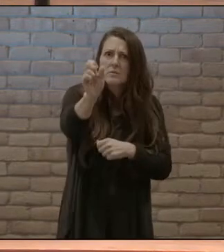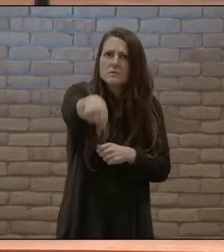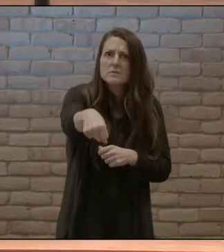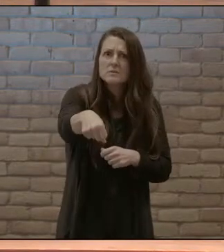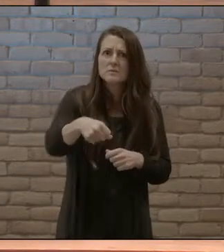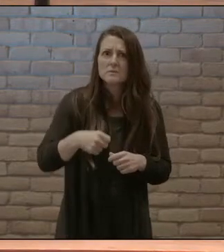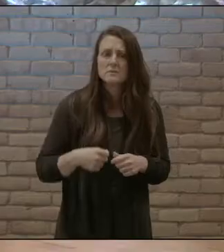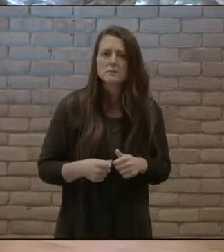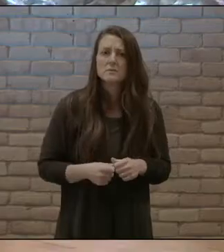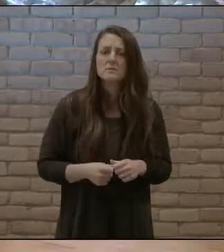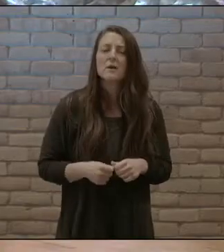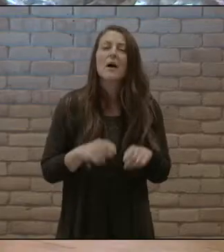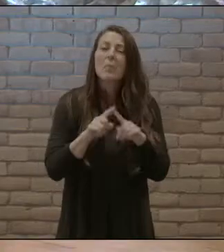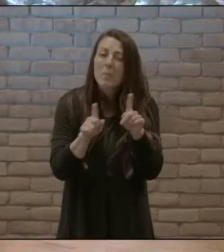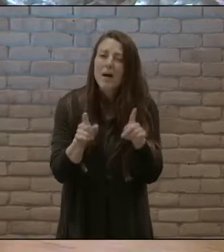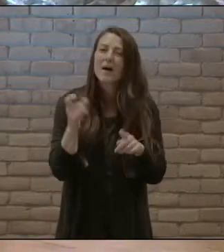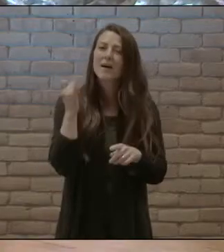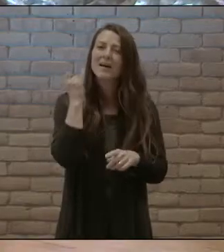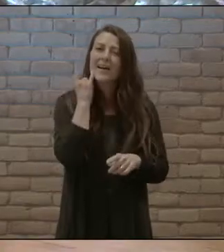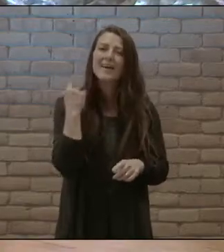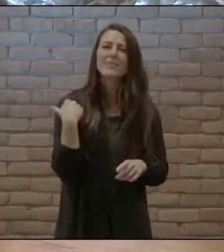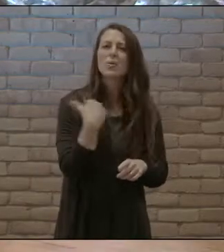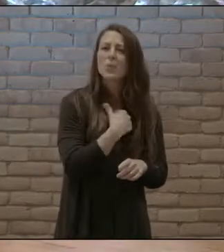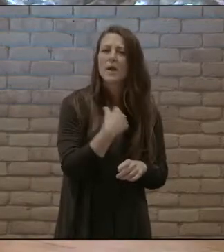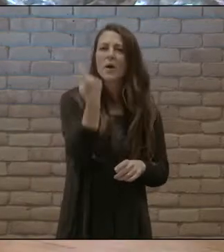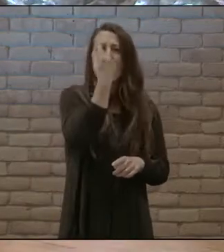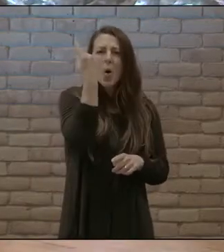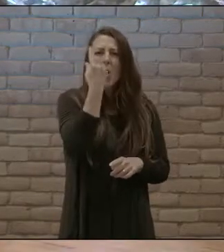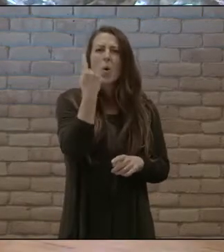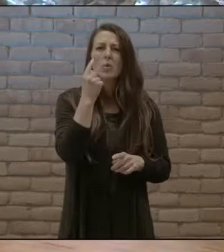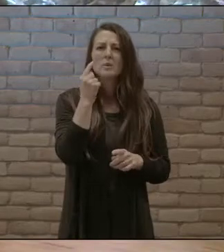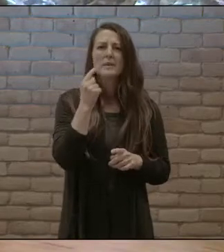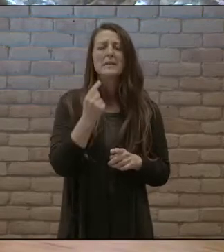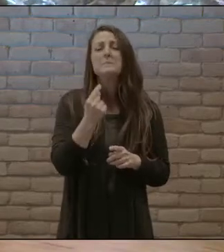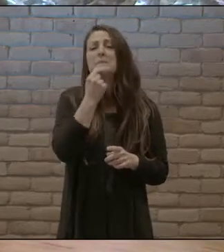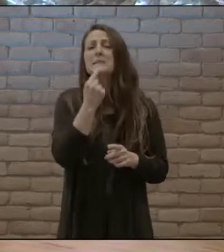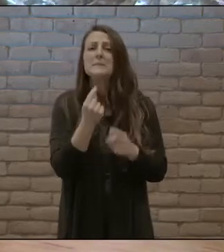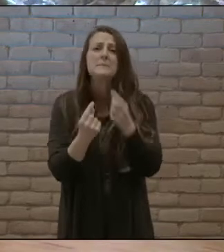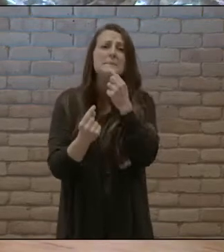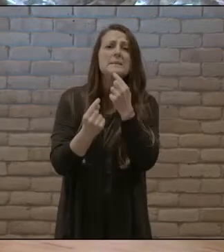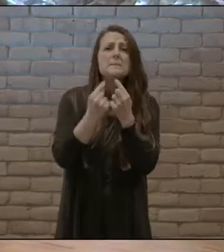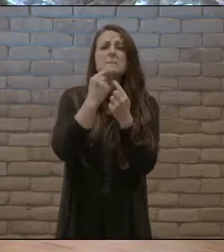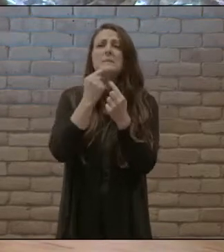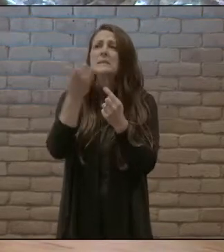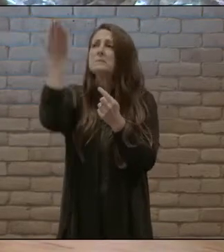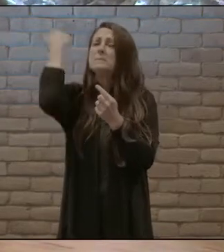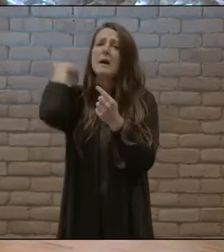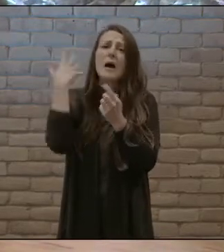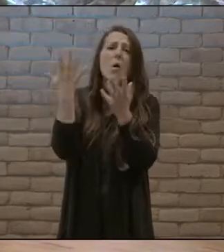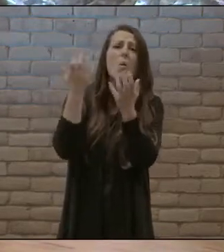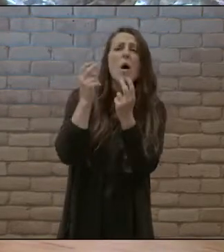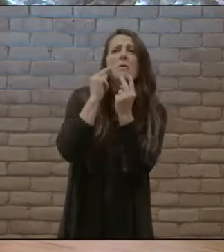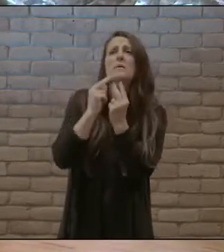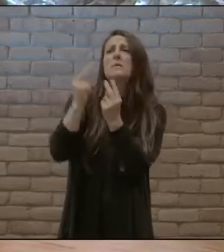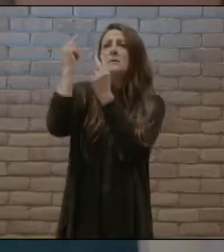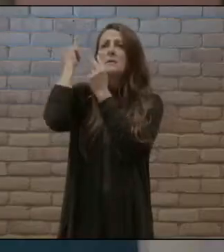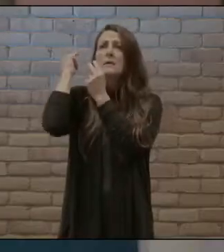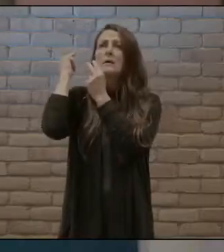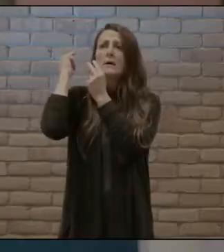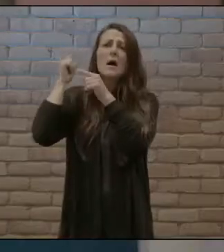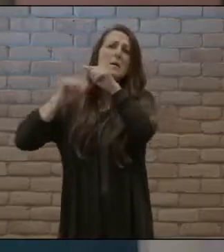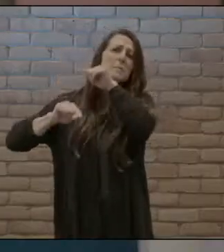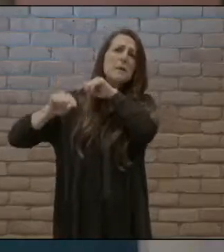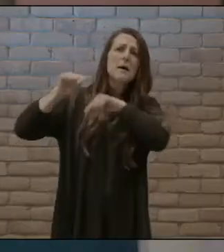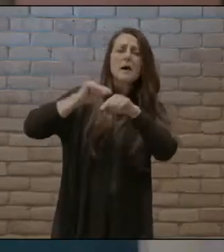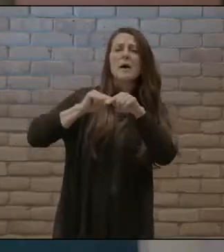is. But if we just get caught looking for the good old days, wanting things to go back to normal, we will miss